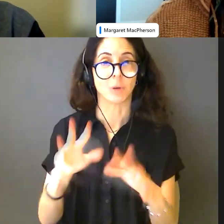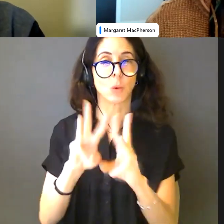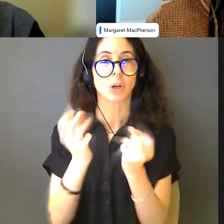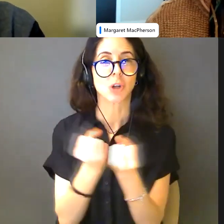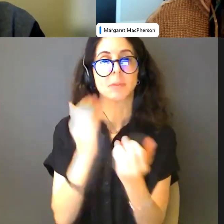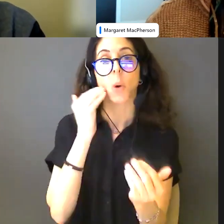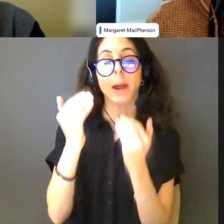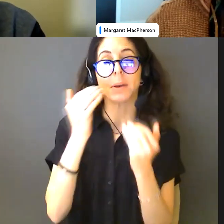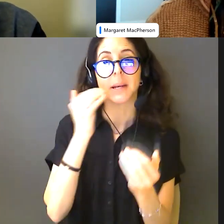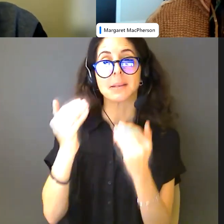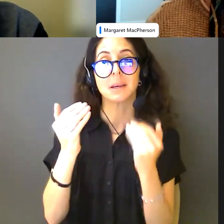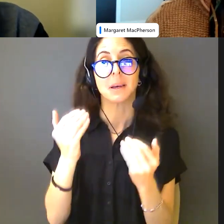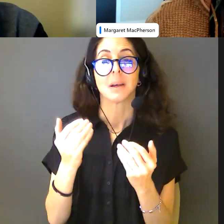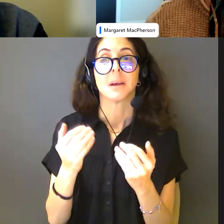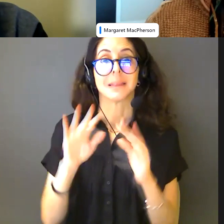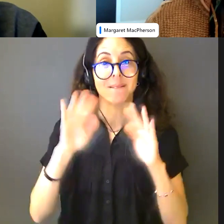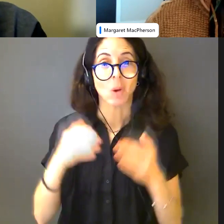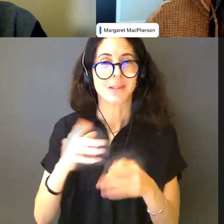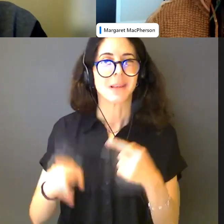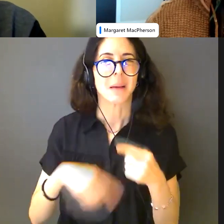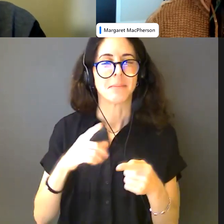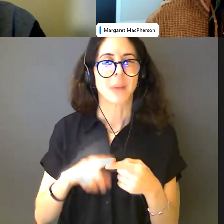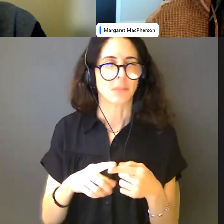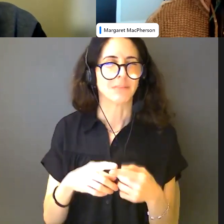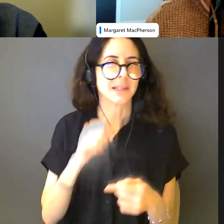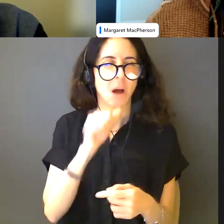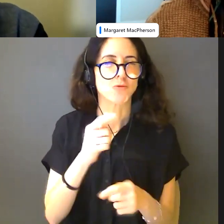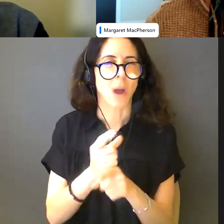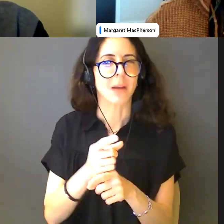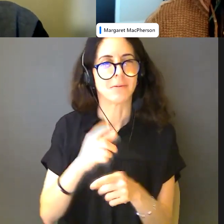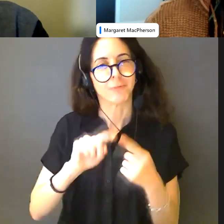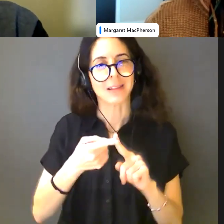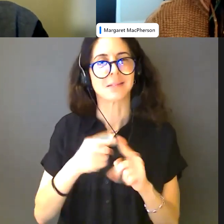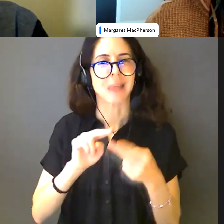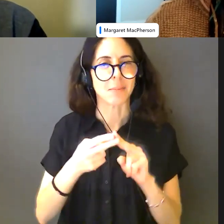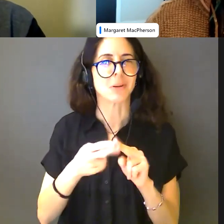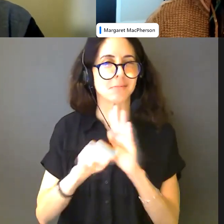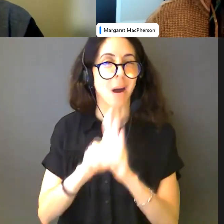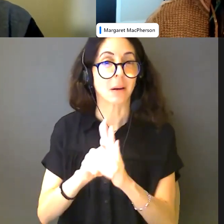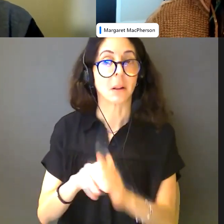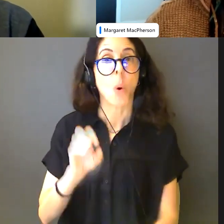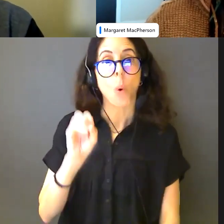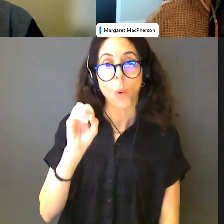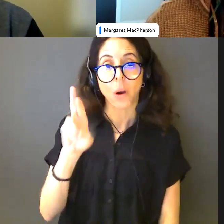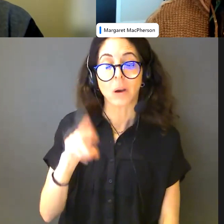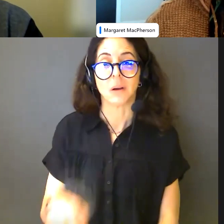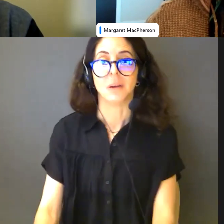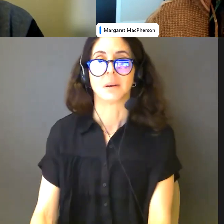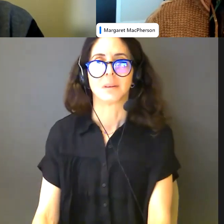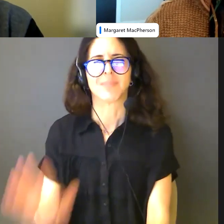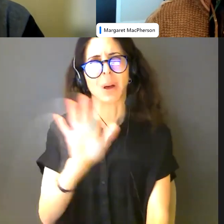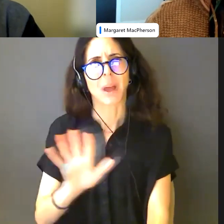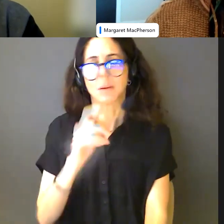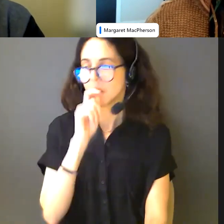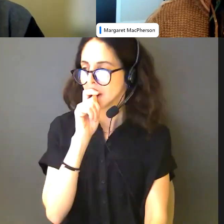workshops, mainly are built around the It's Not Right Neighbors, Friends, and Family model. Over 1,000 people around it, I'm